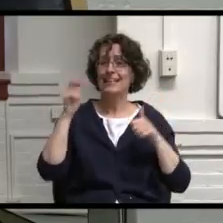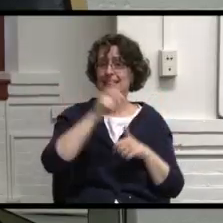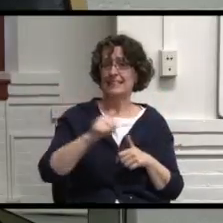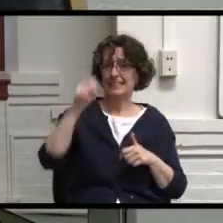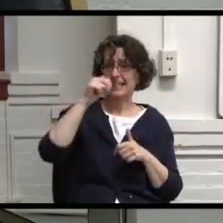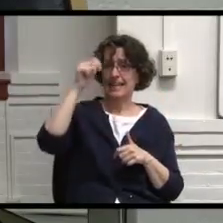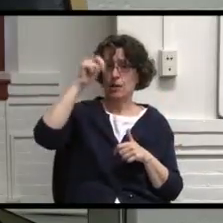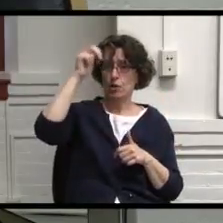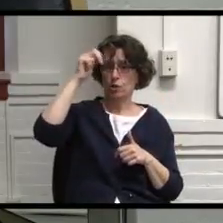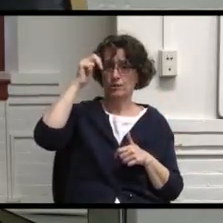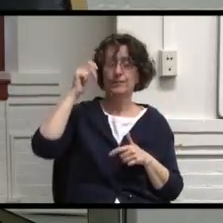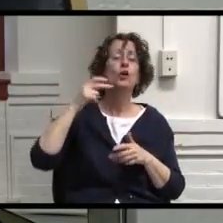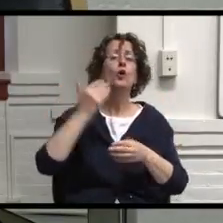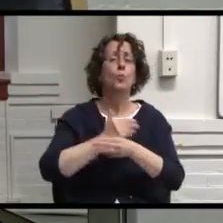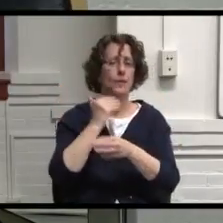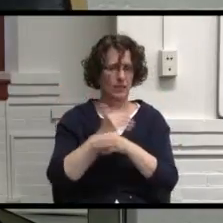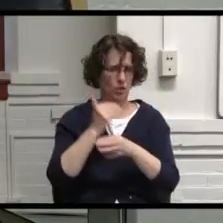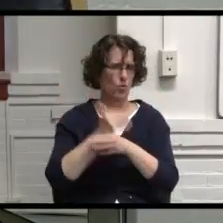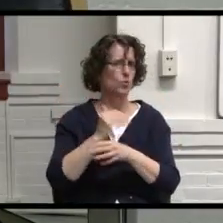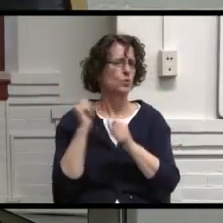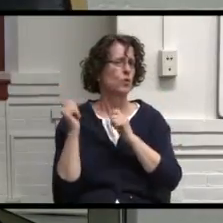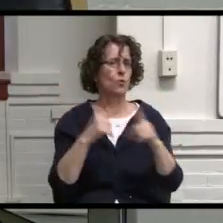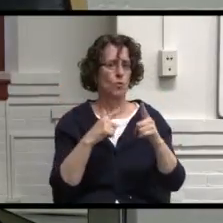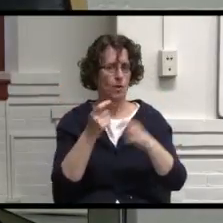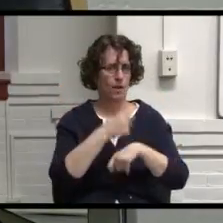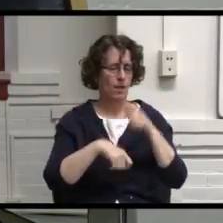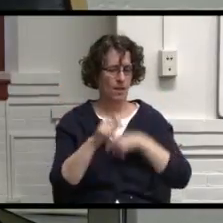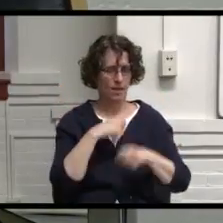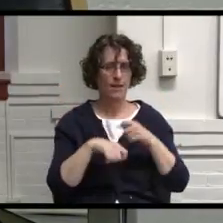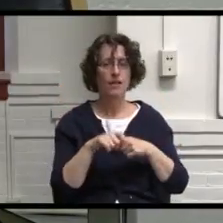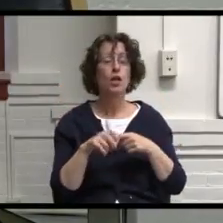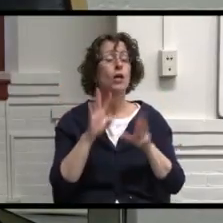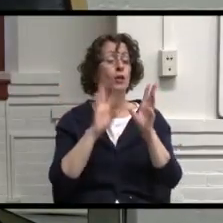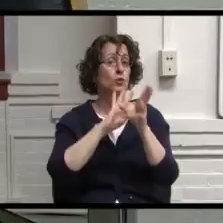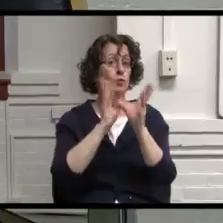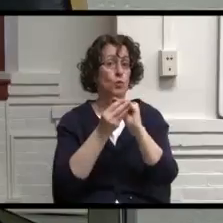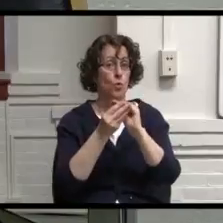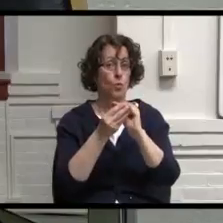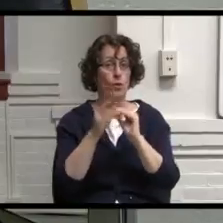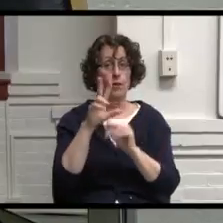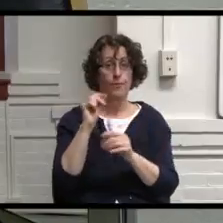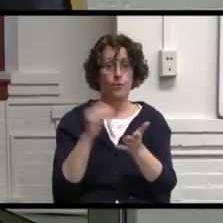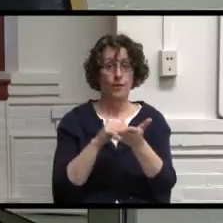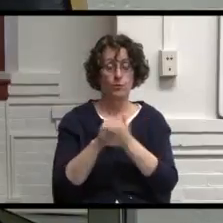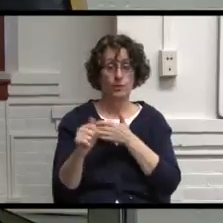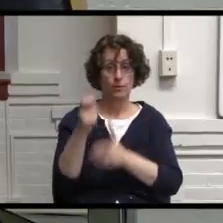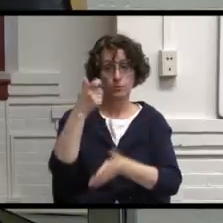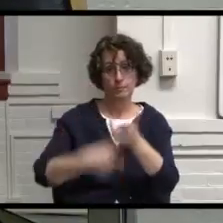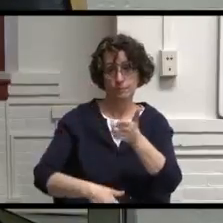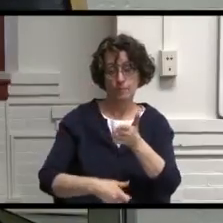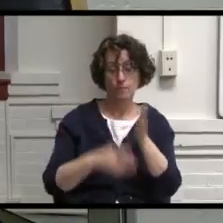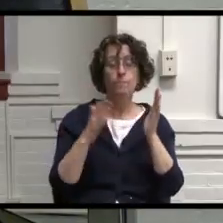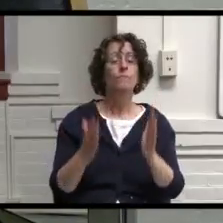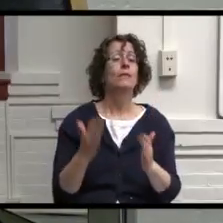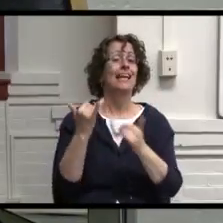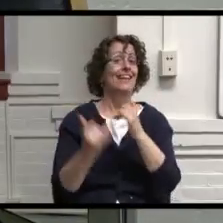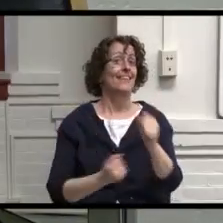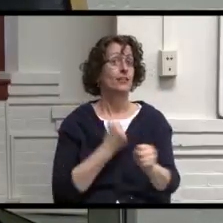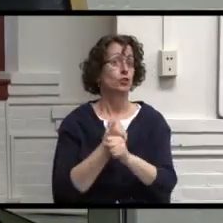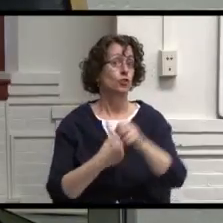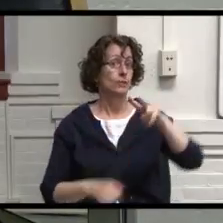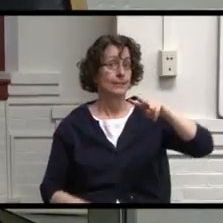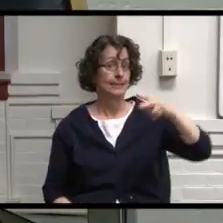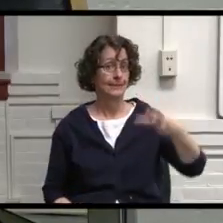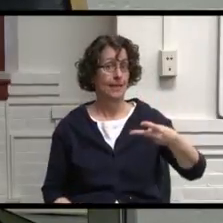and we replaced all of those windows back there with a $30,000 last year. And so this year,